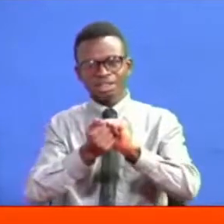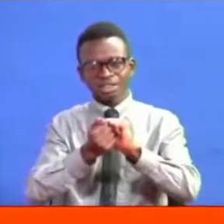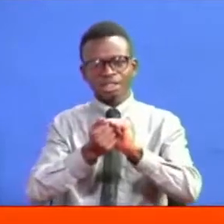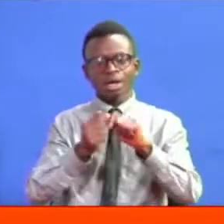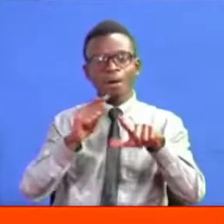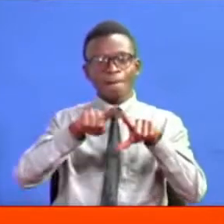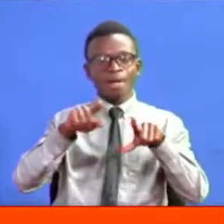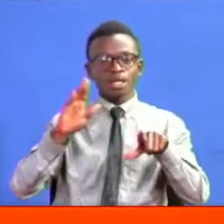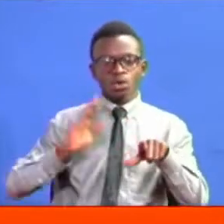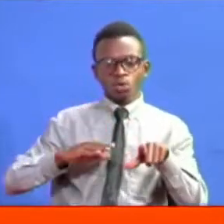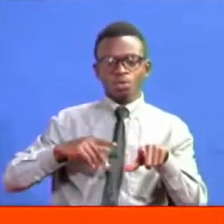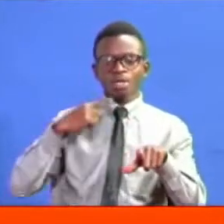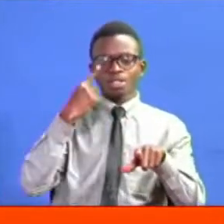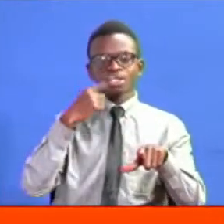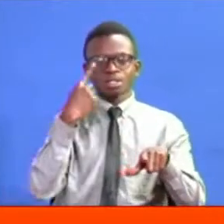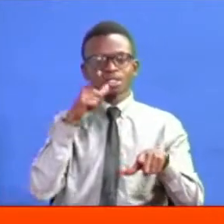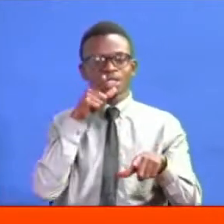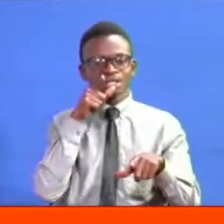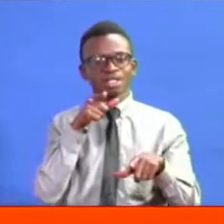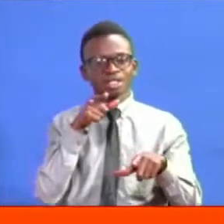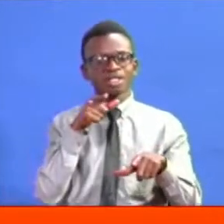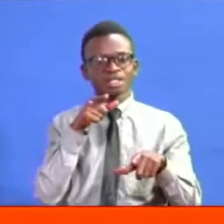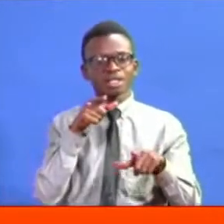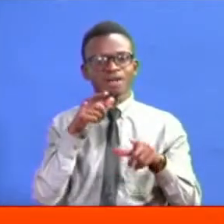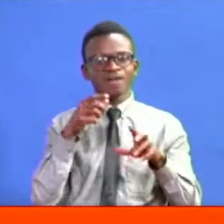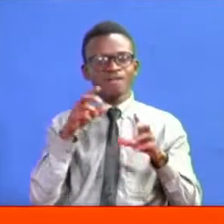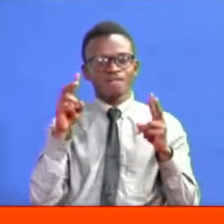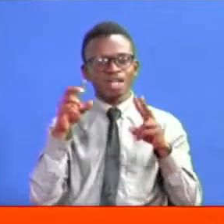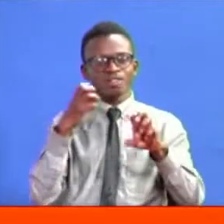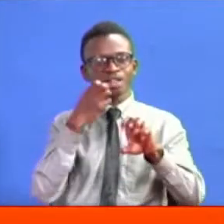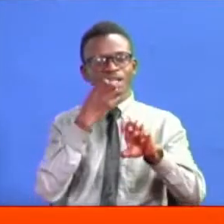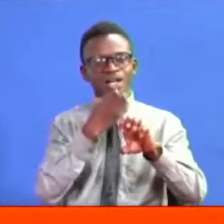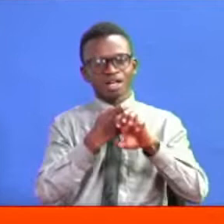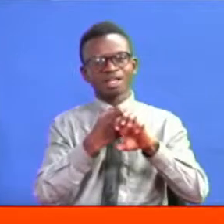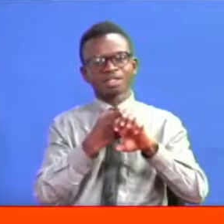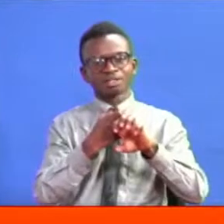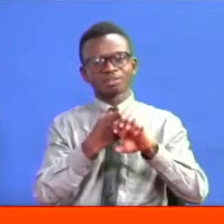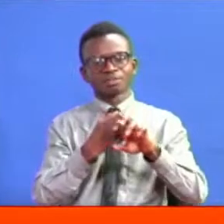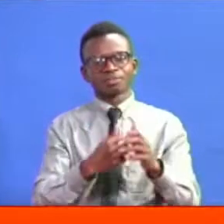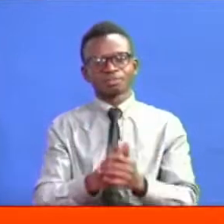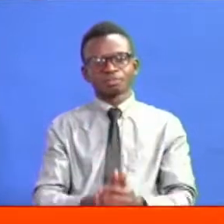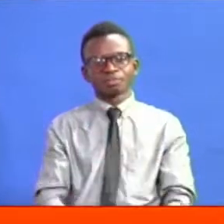politicians say getting to this historic point has not been any